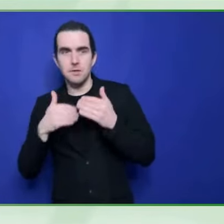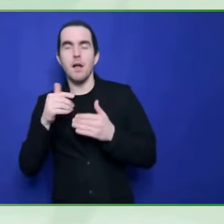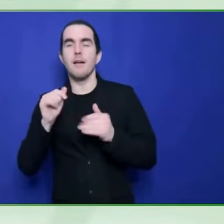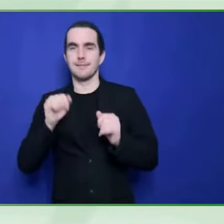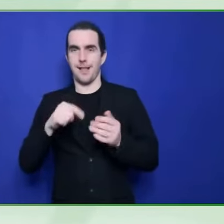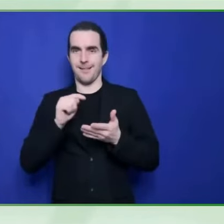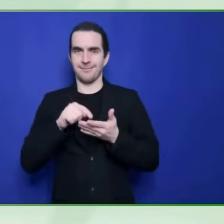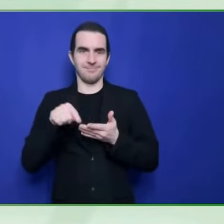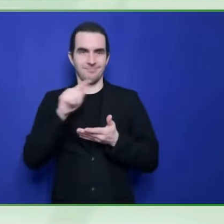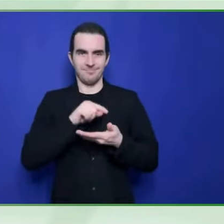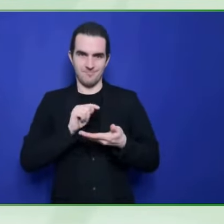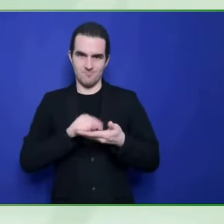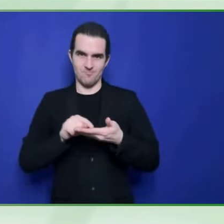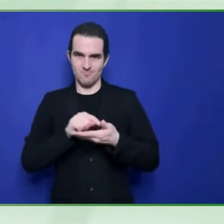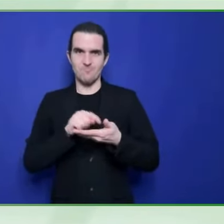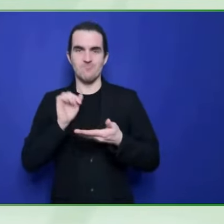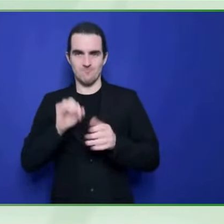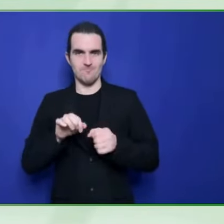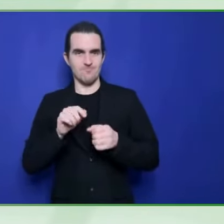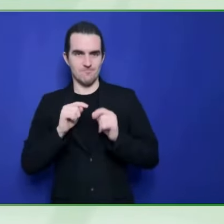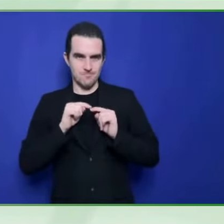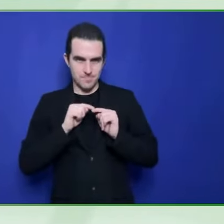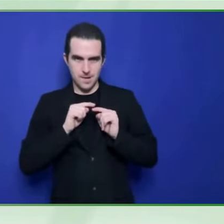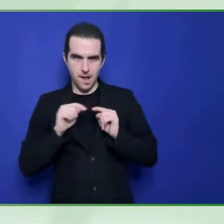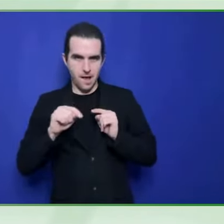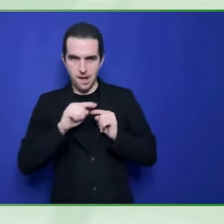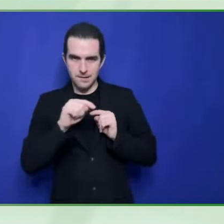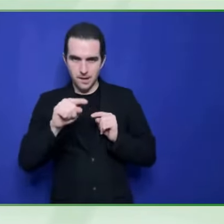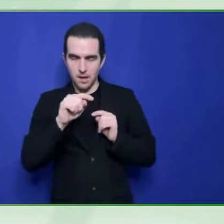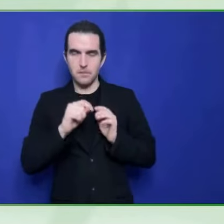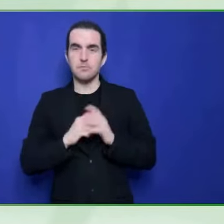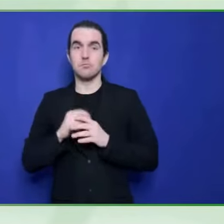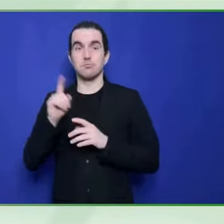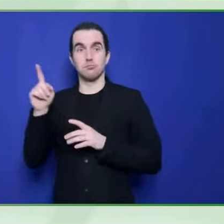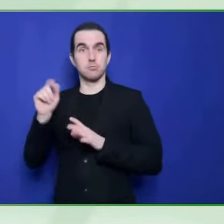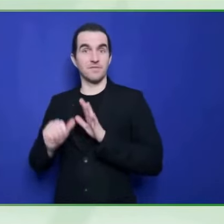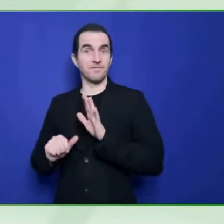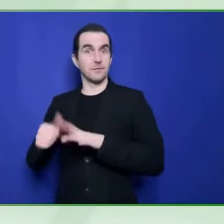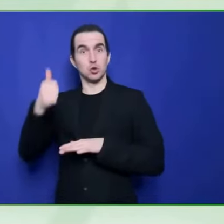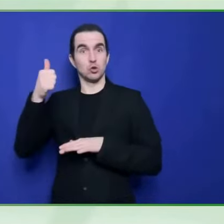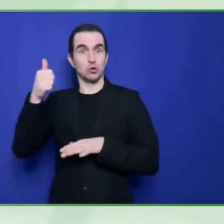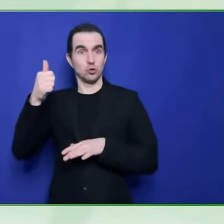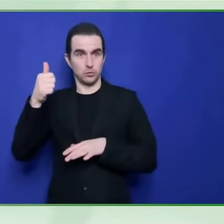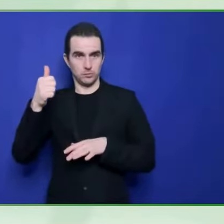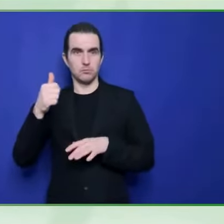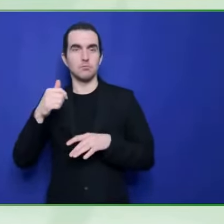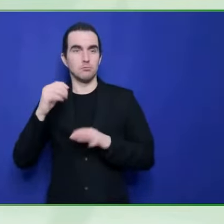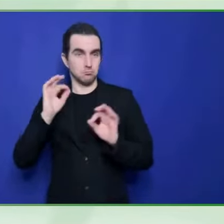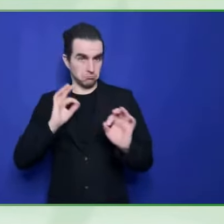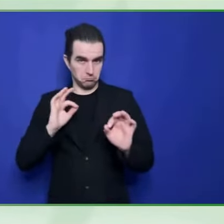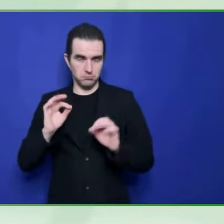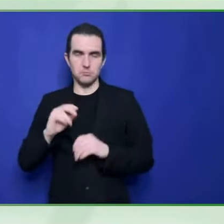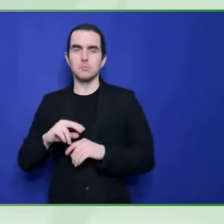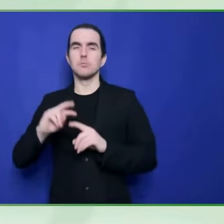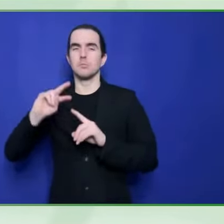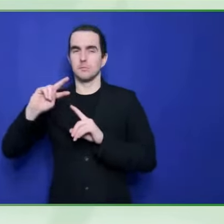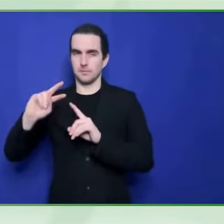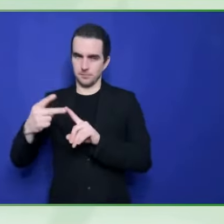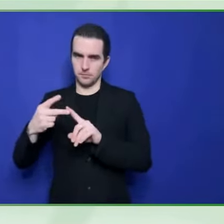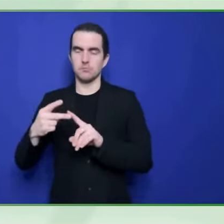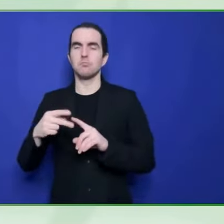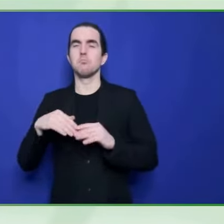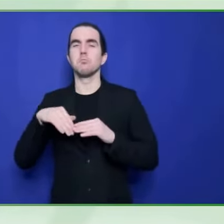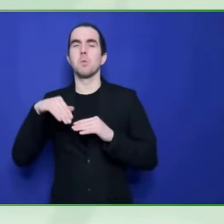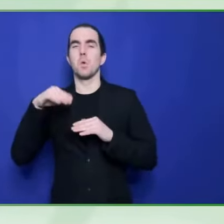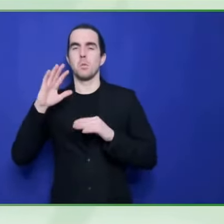and customized travel directions. Stakeholders need objective, detailed, consistent, and standardized data